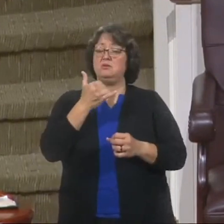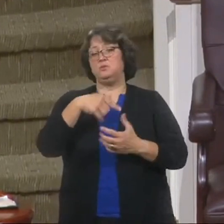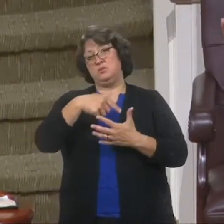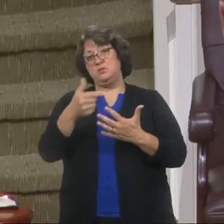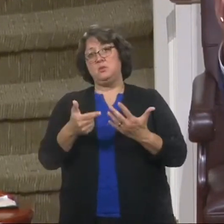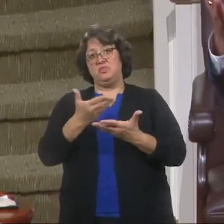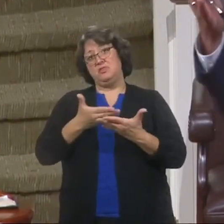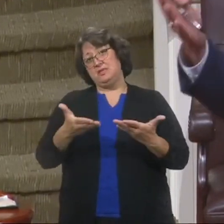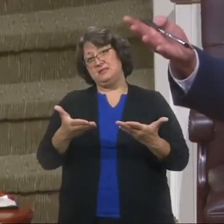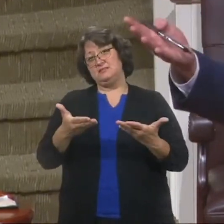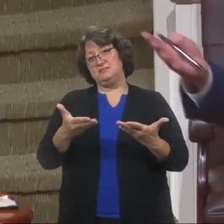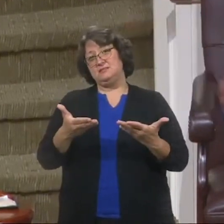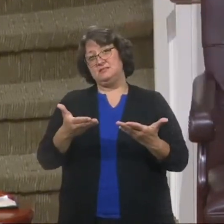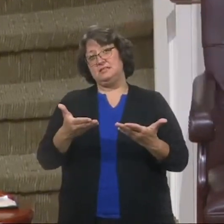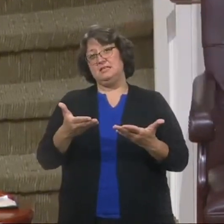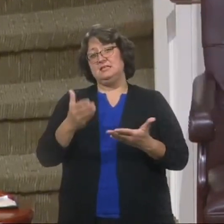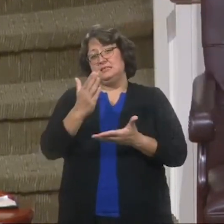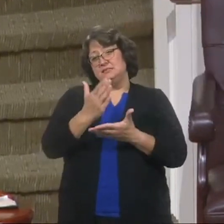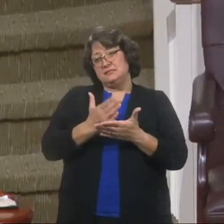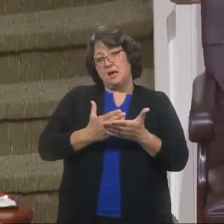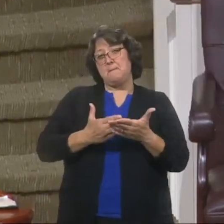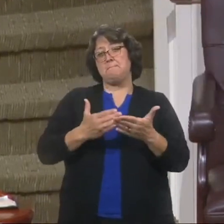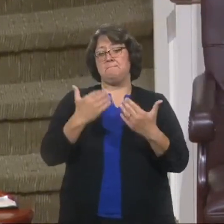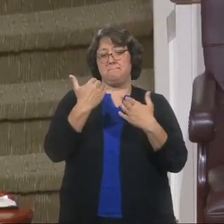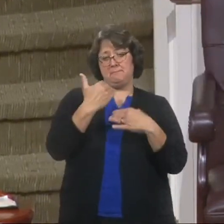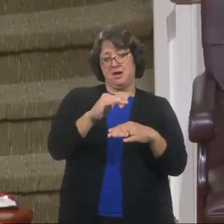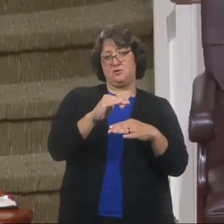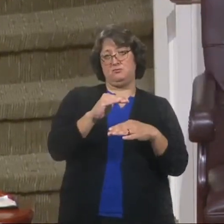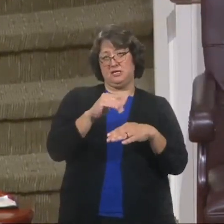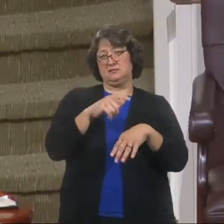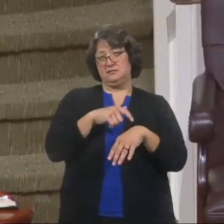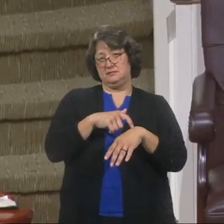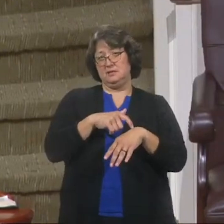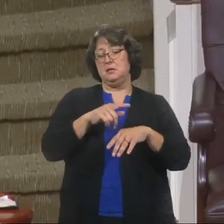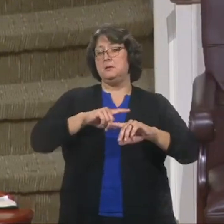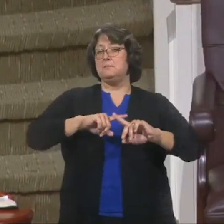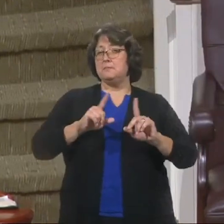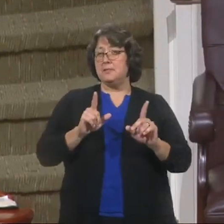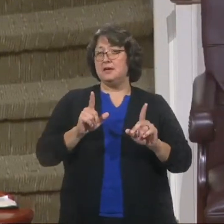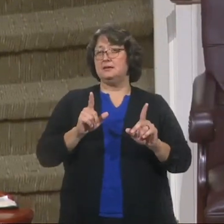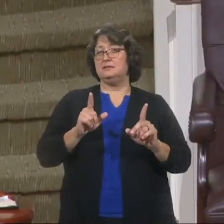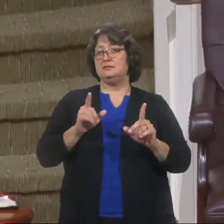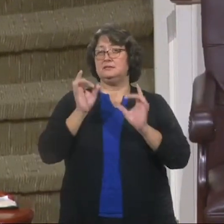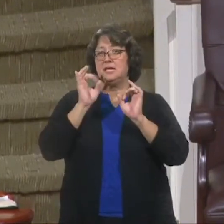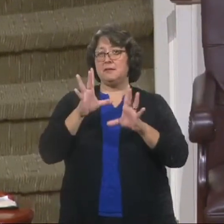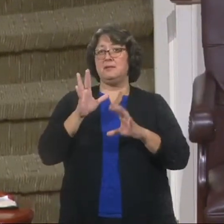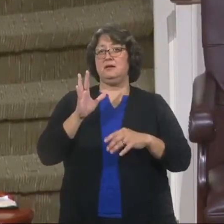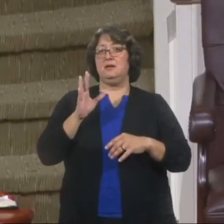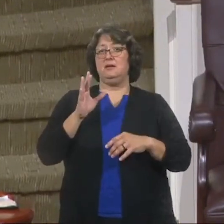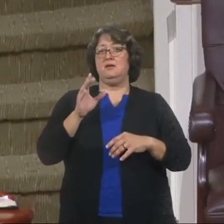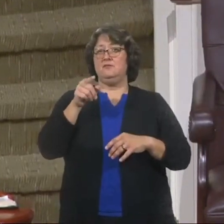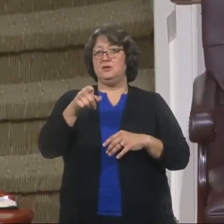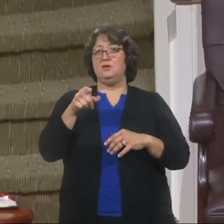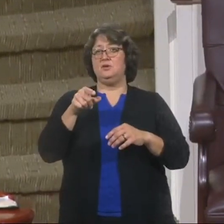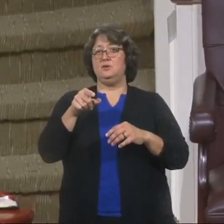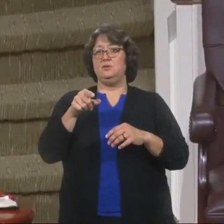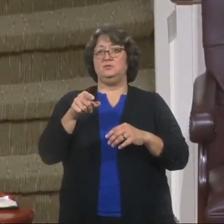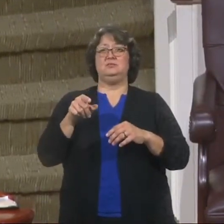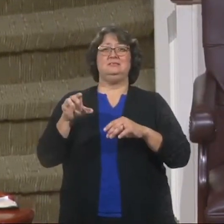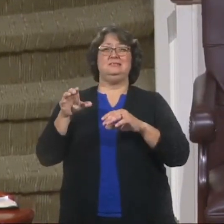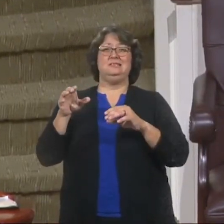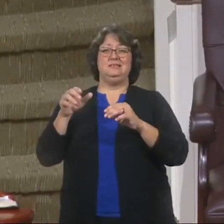those things in somewhat of moderation. But it would be terrible to put your ladder up against the wrong